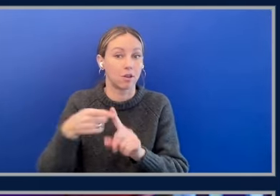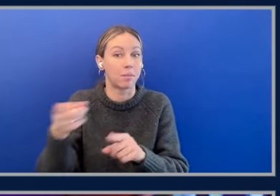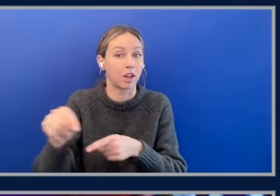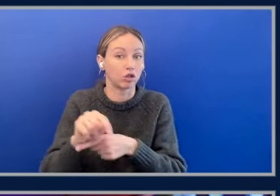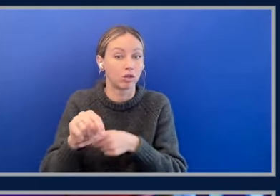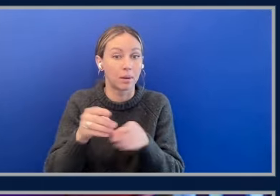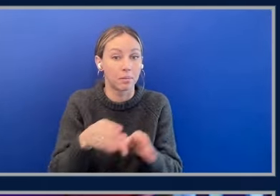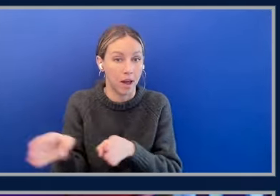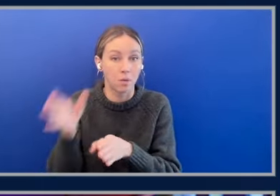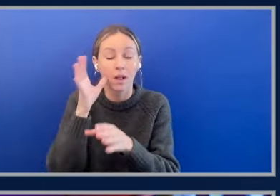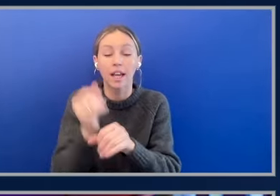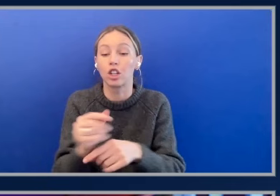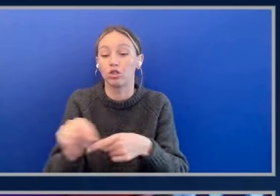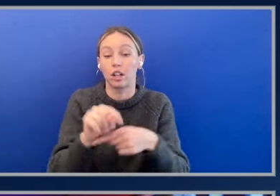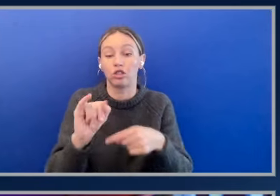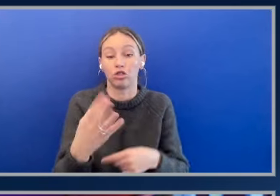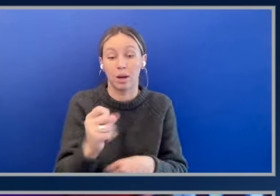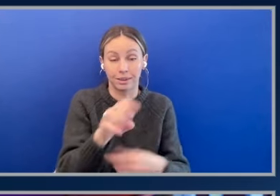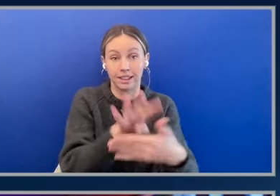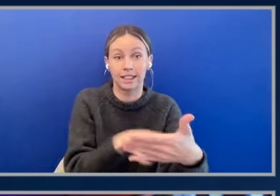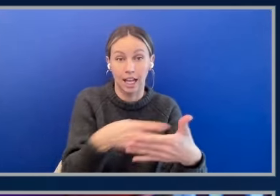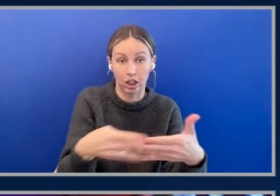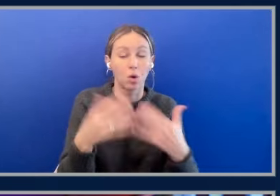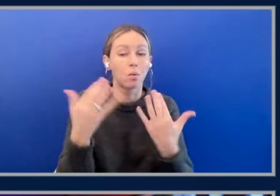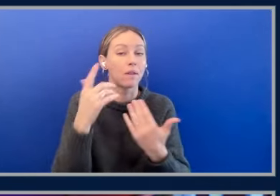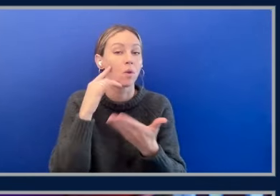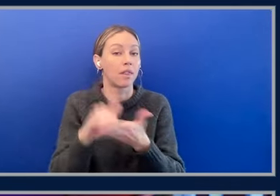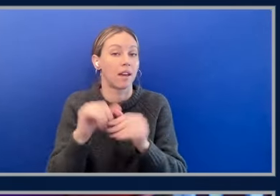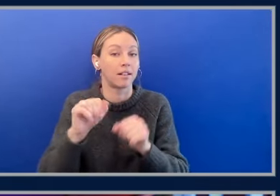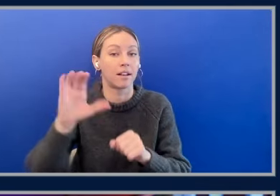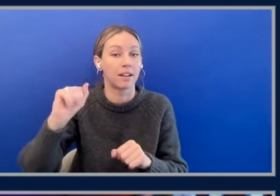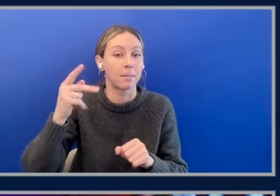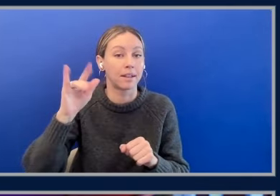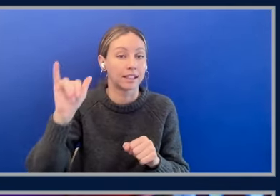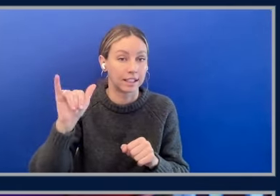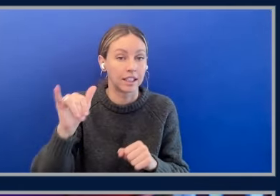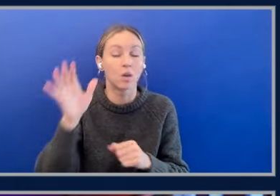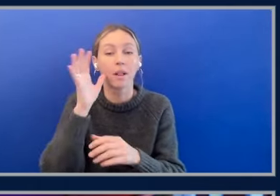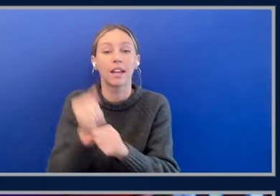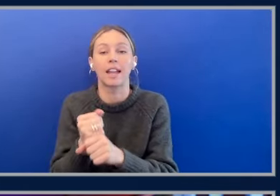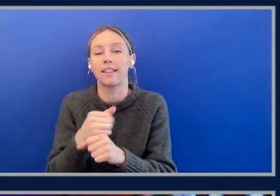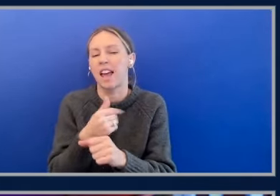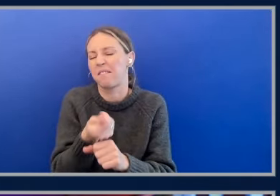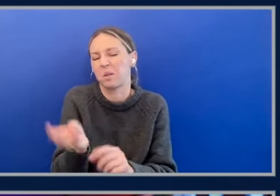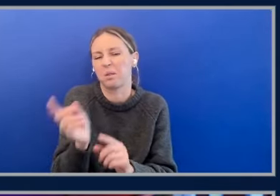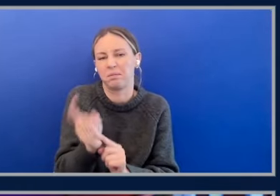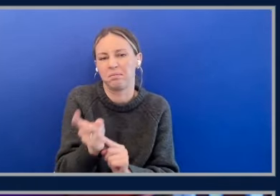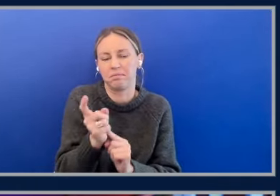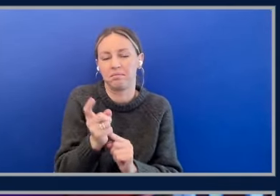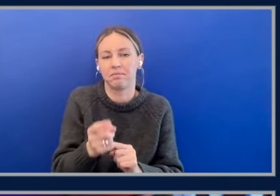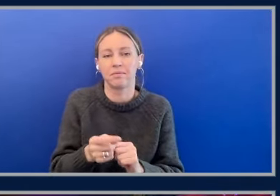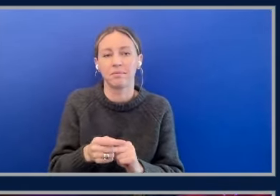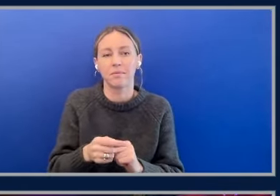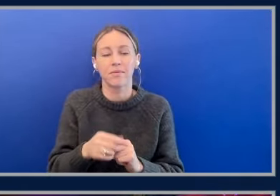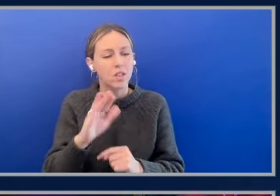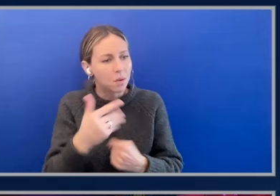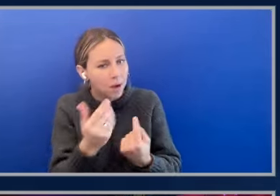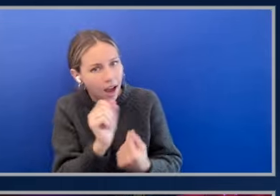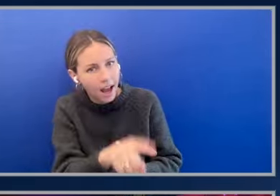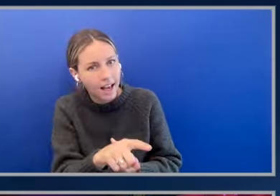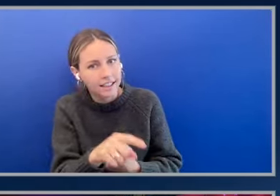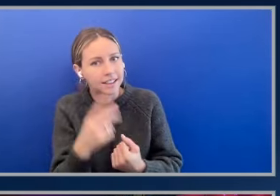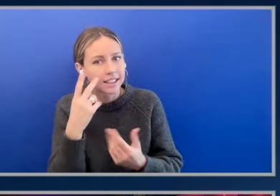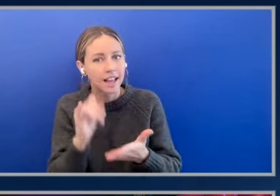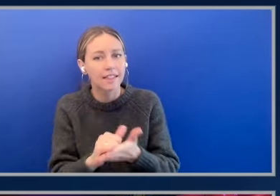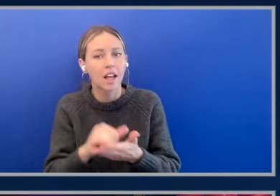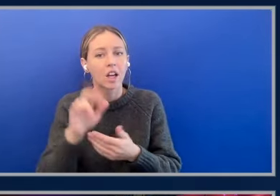training job schedule, awaiting training plan capacity. It will get instance in few seconds. I was about to ask you this. I see this resumed from checkpoint,